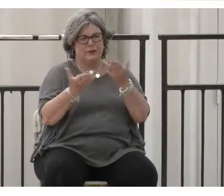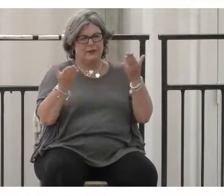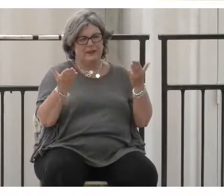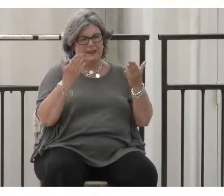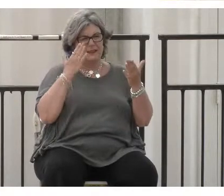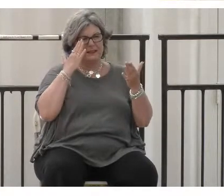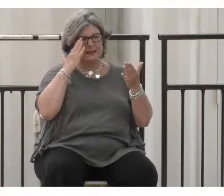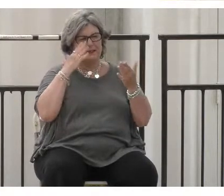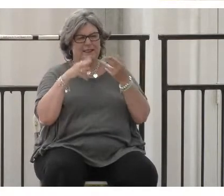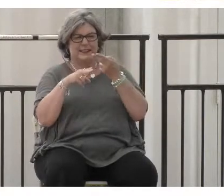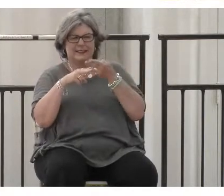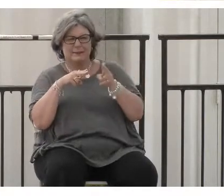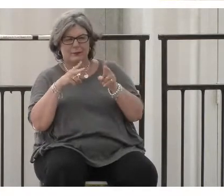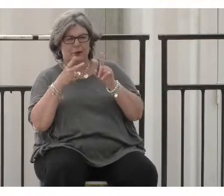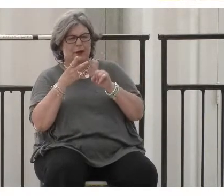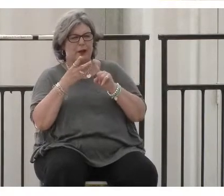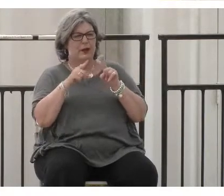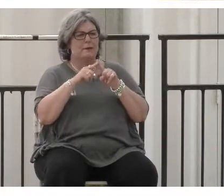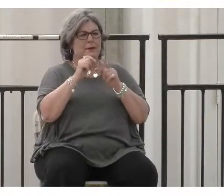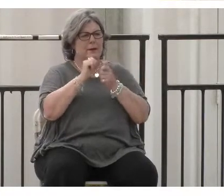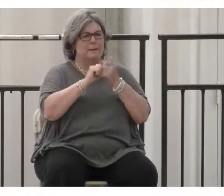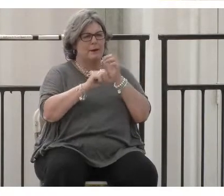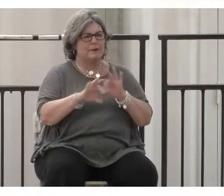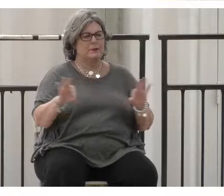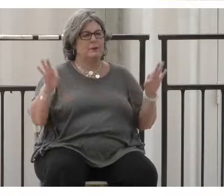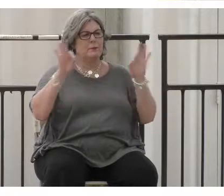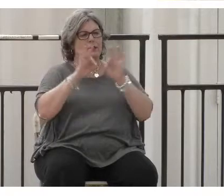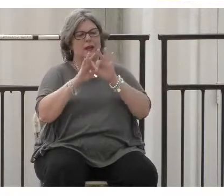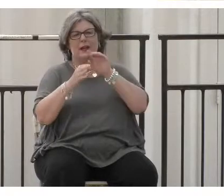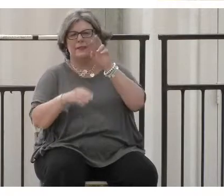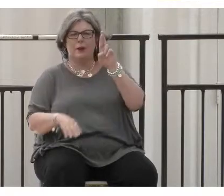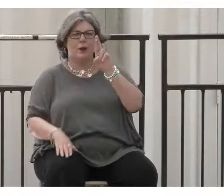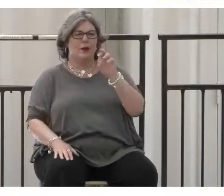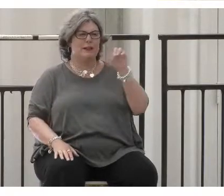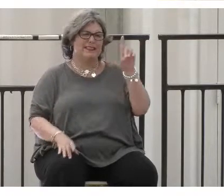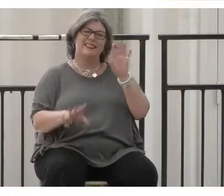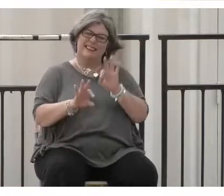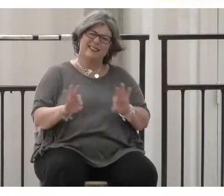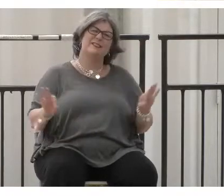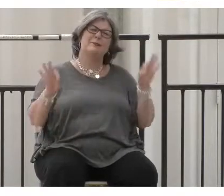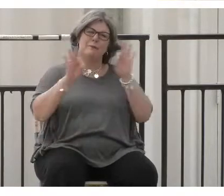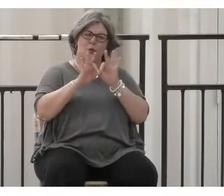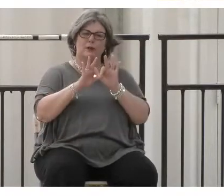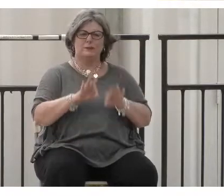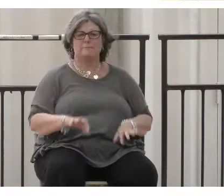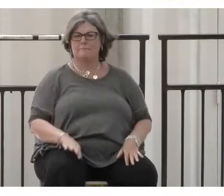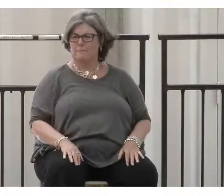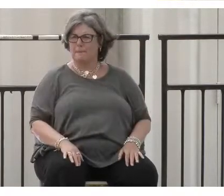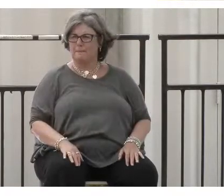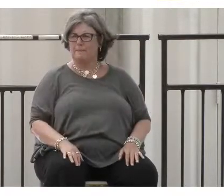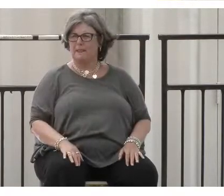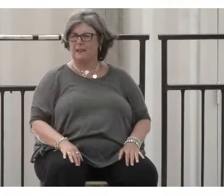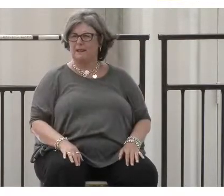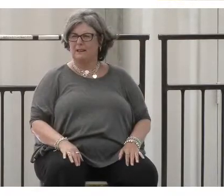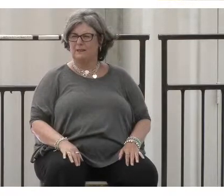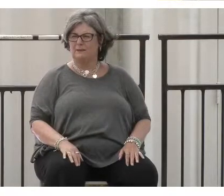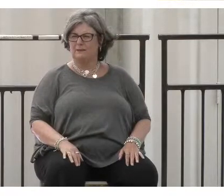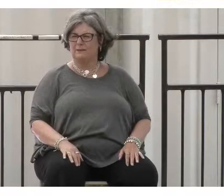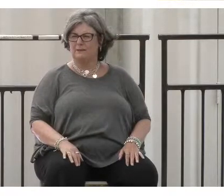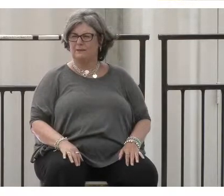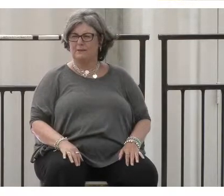contemporary materials. But above all, I think research and development is hugely important. And here the role of